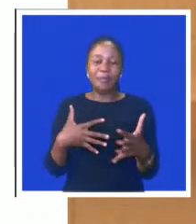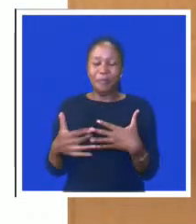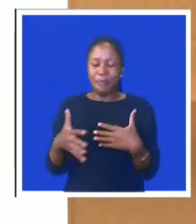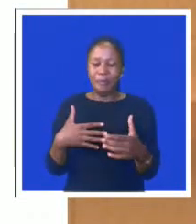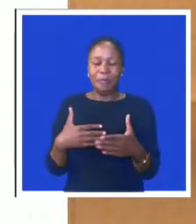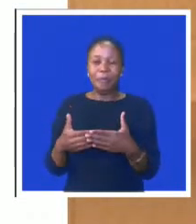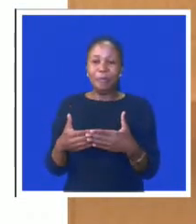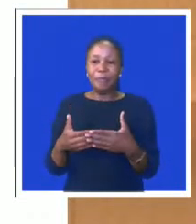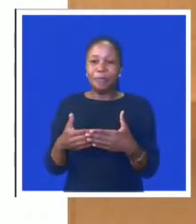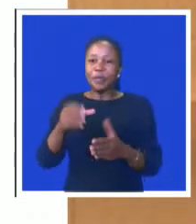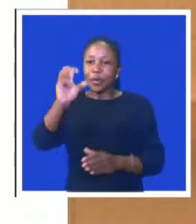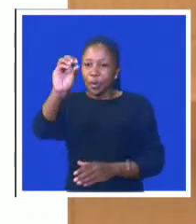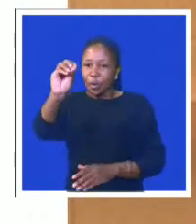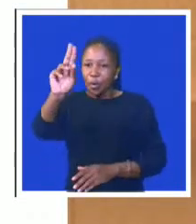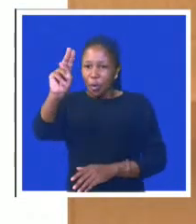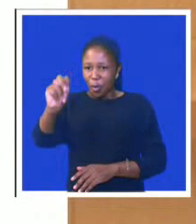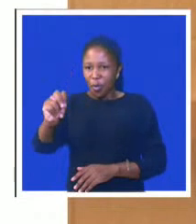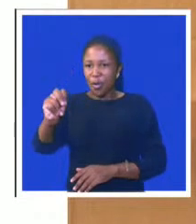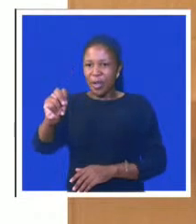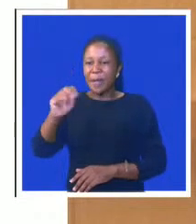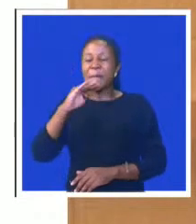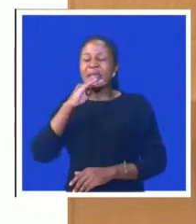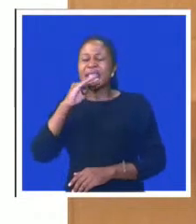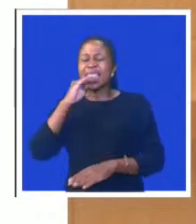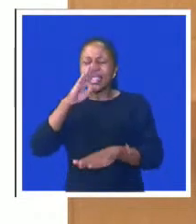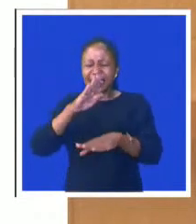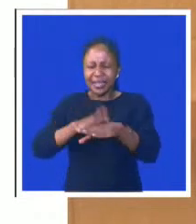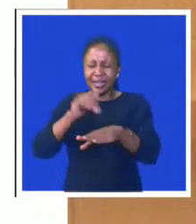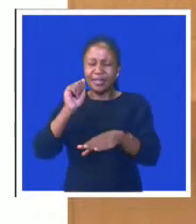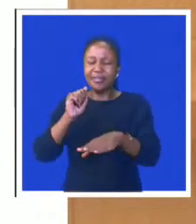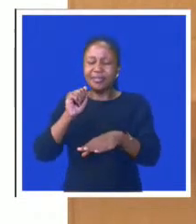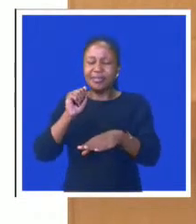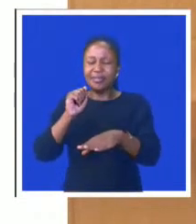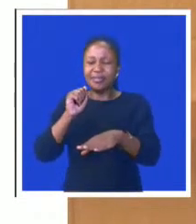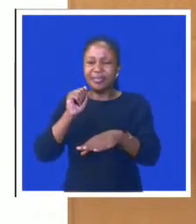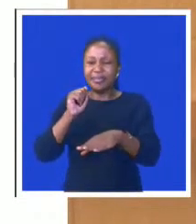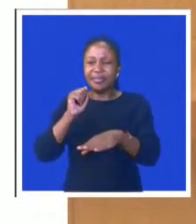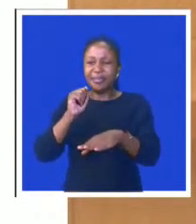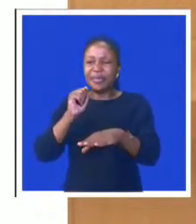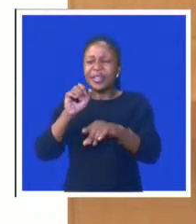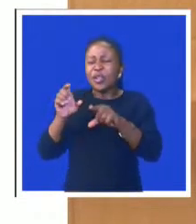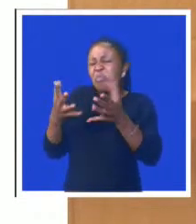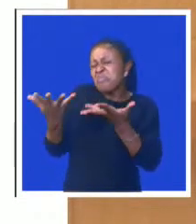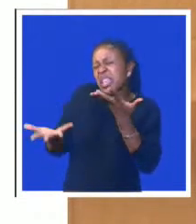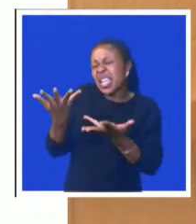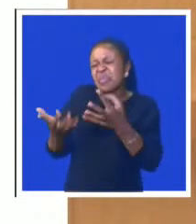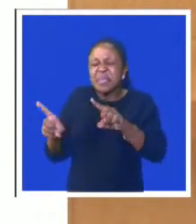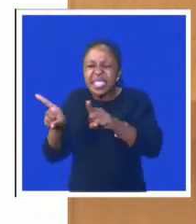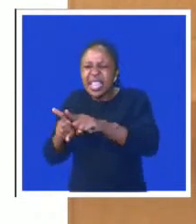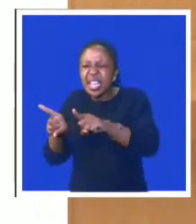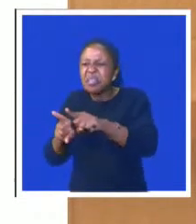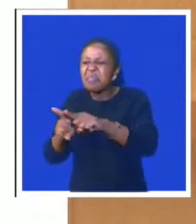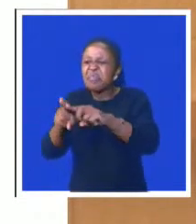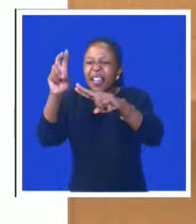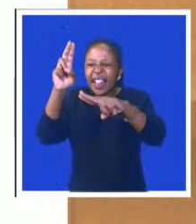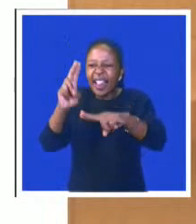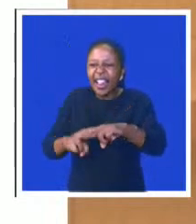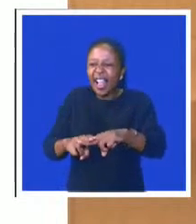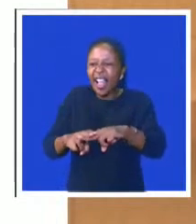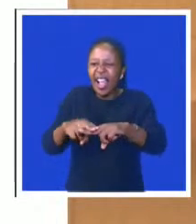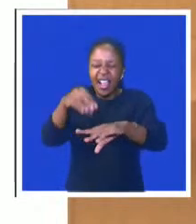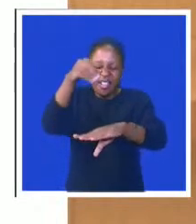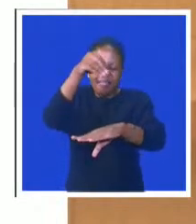On means touching or being fixed to the top part of